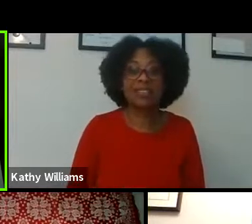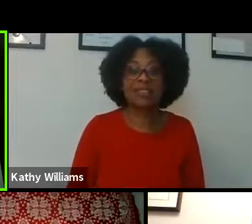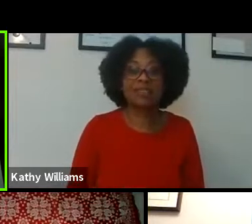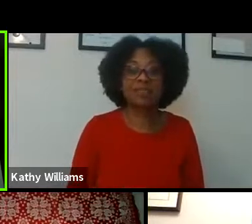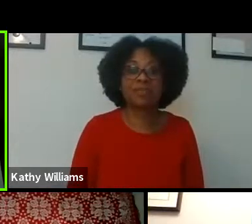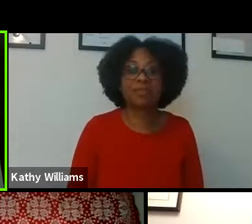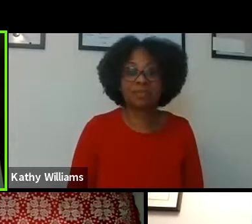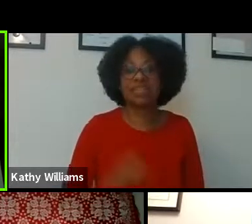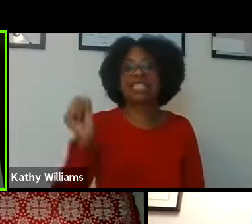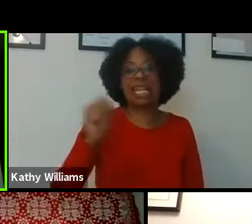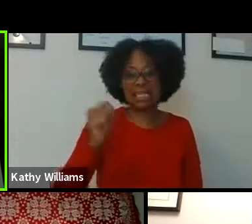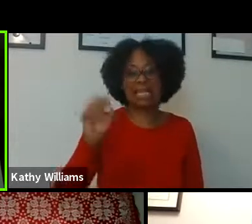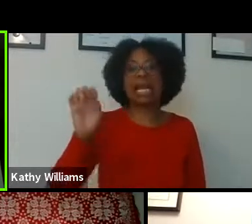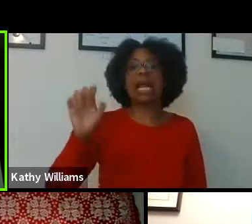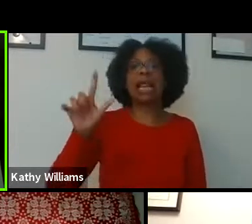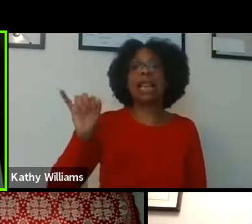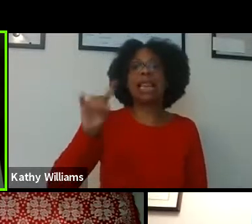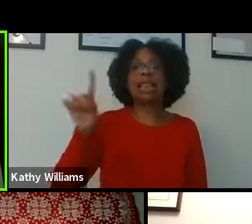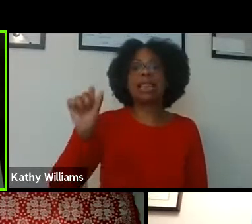Oh, Elizabeth,